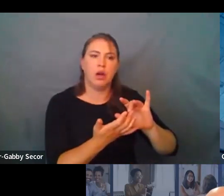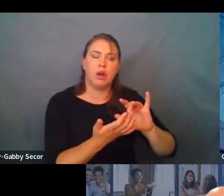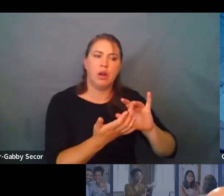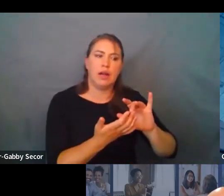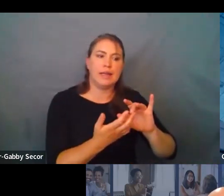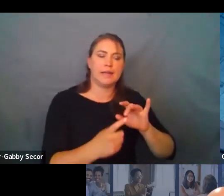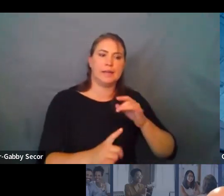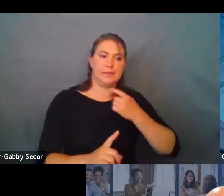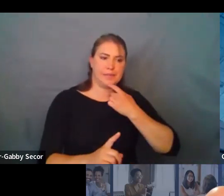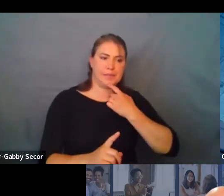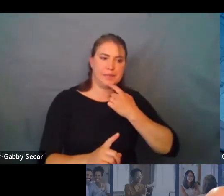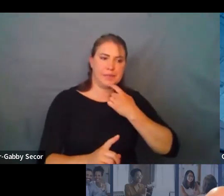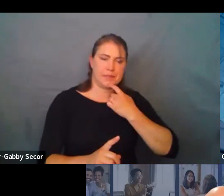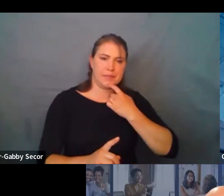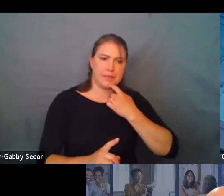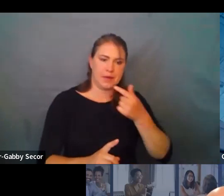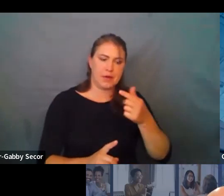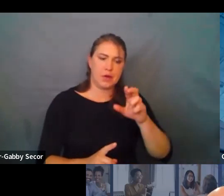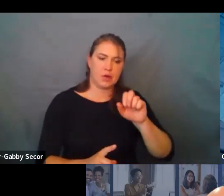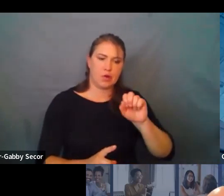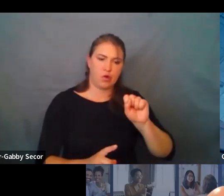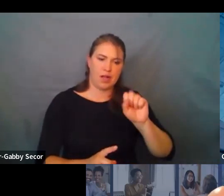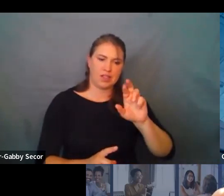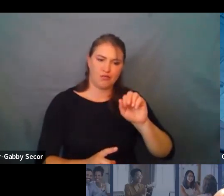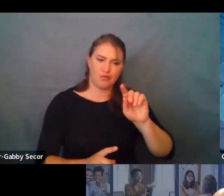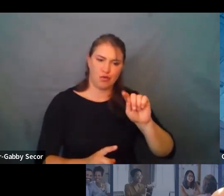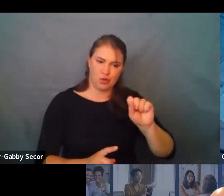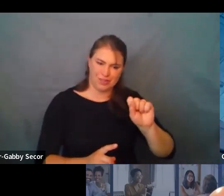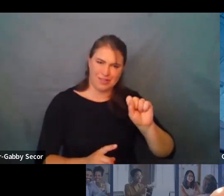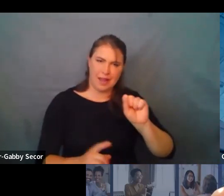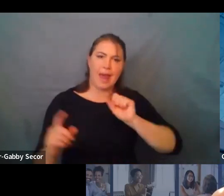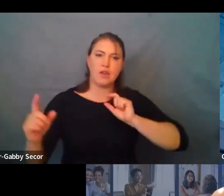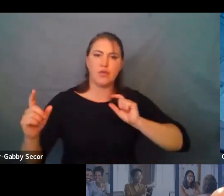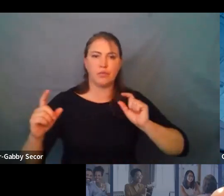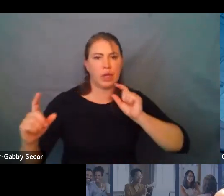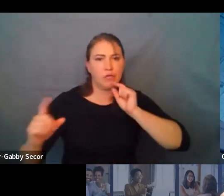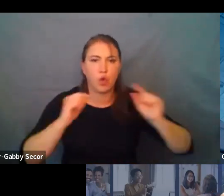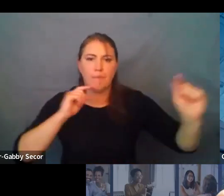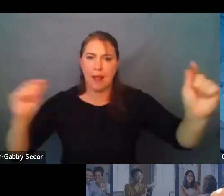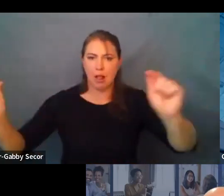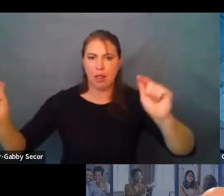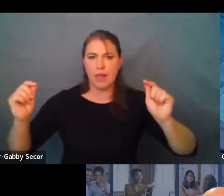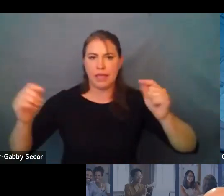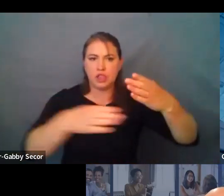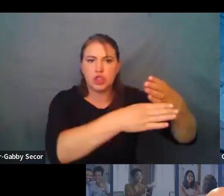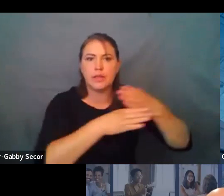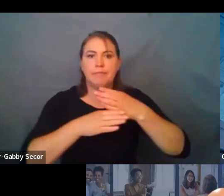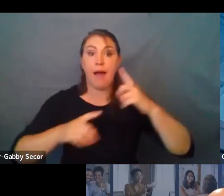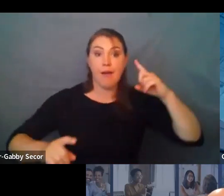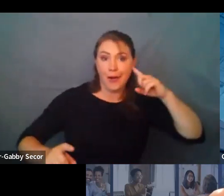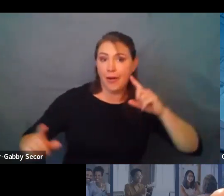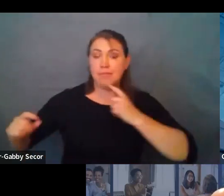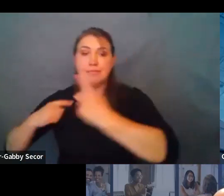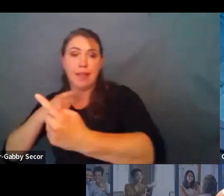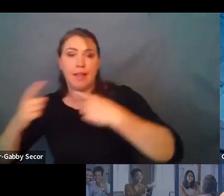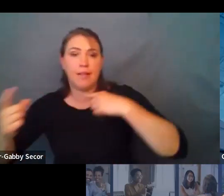the importance of grassroots, word of mouth, and related social media activities, in particular in